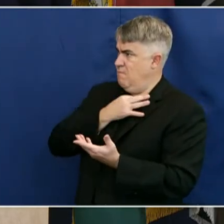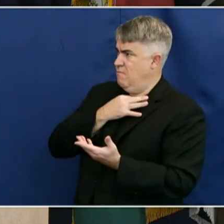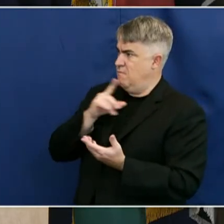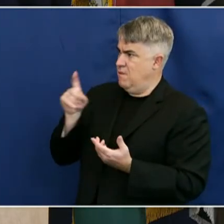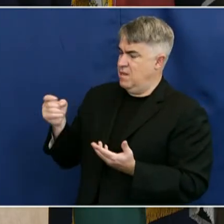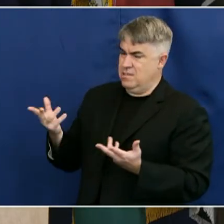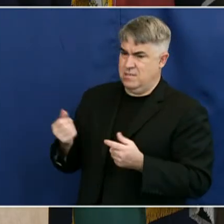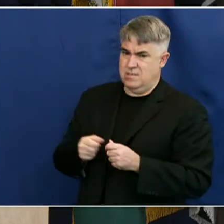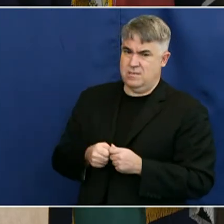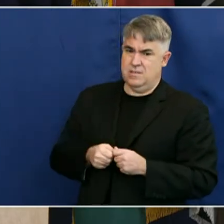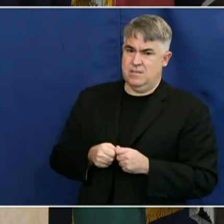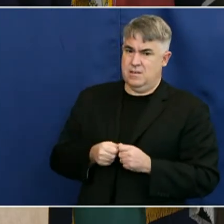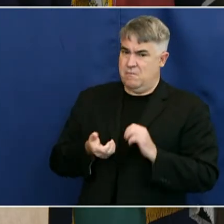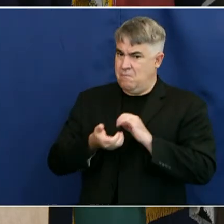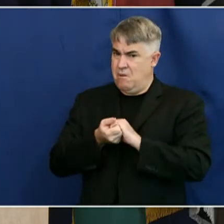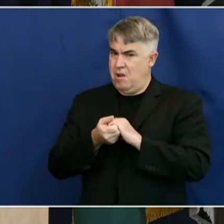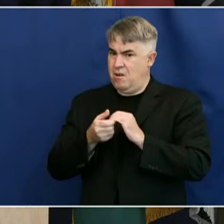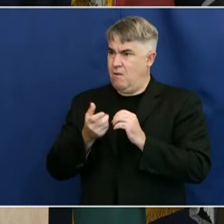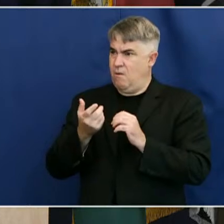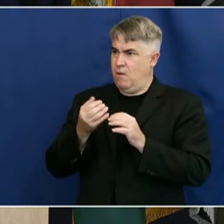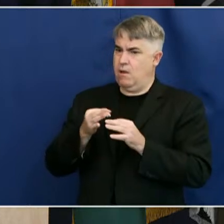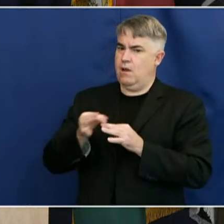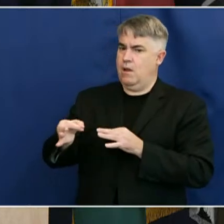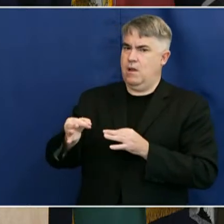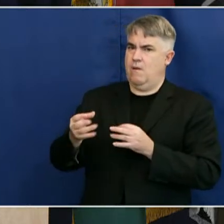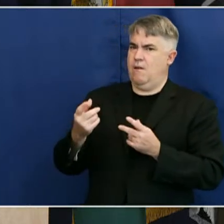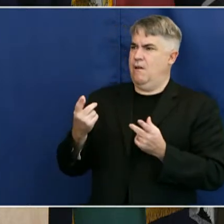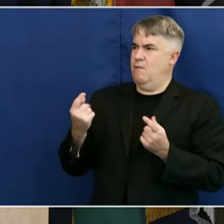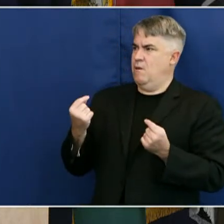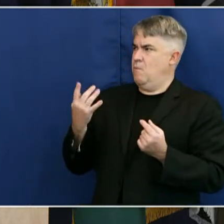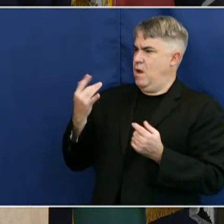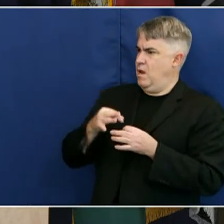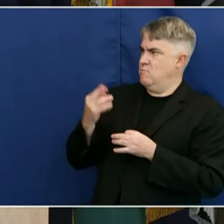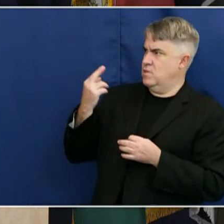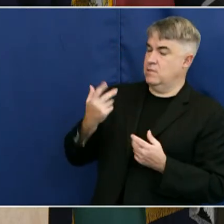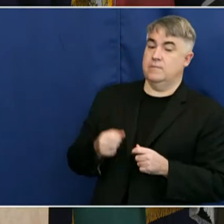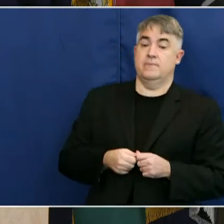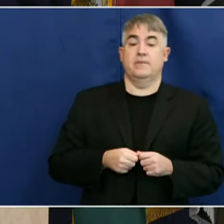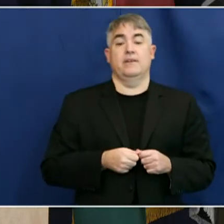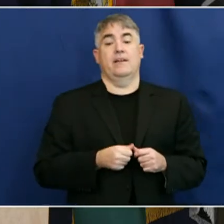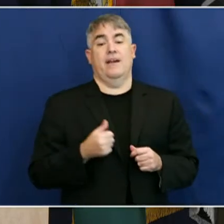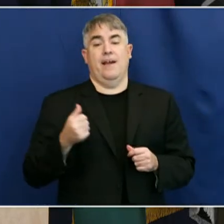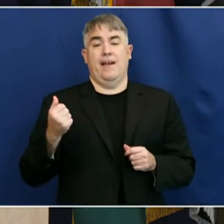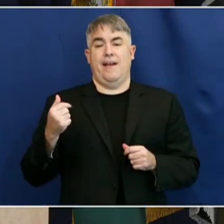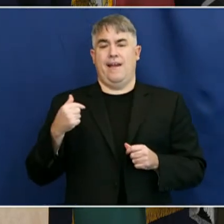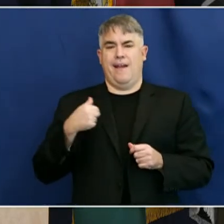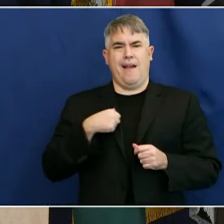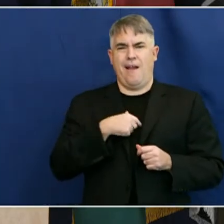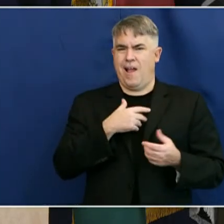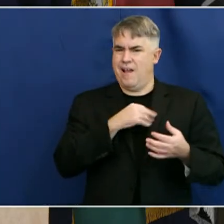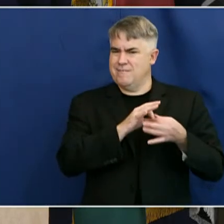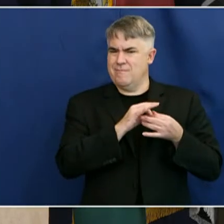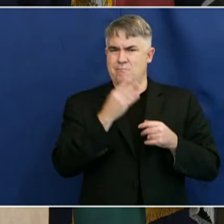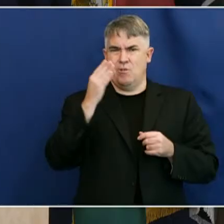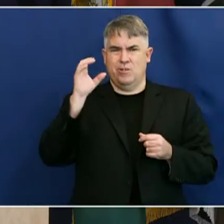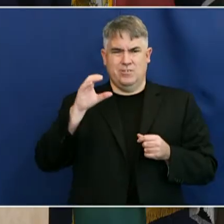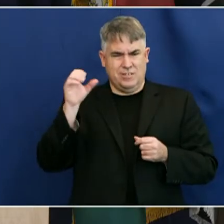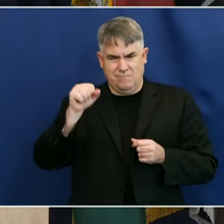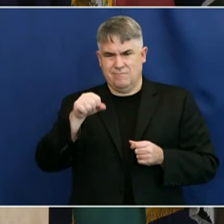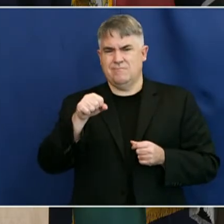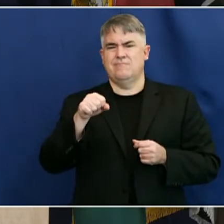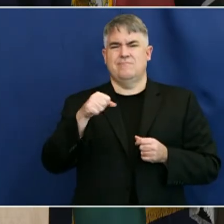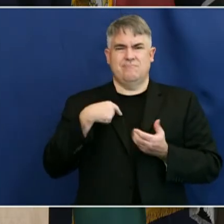in doing so could affect our vaccine allocations? We're working with Blue Shield. We're in ongoing